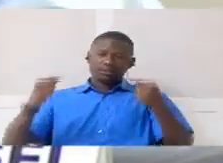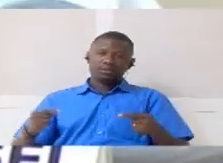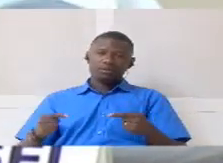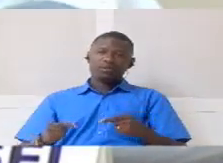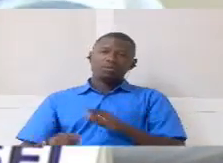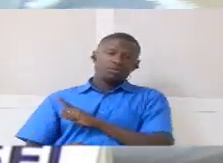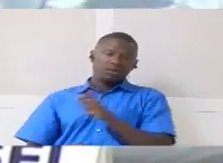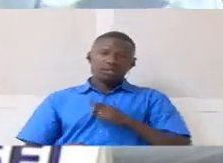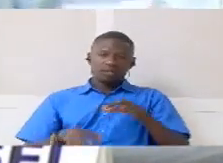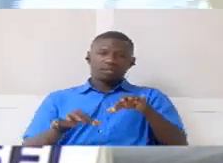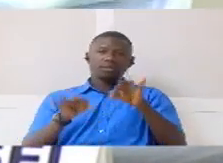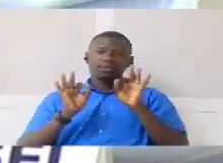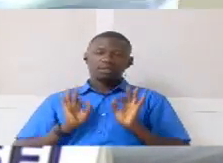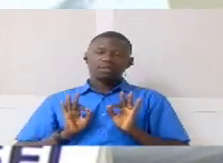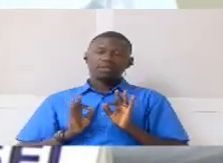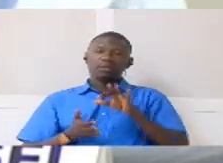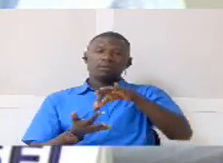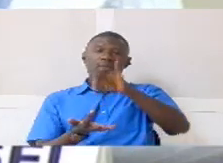theme this morning,